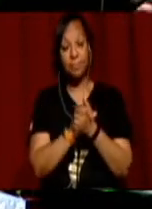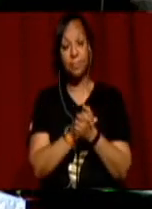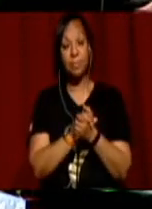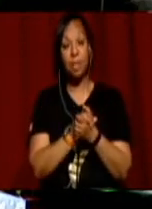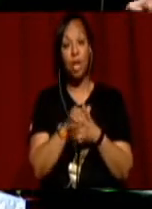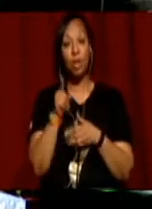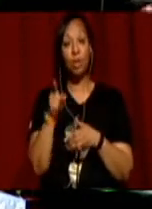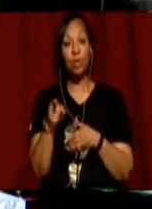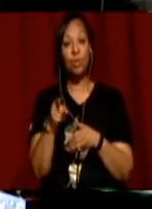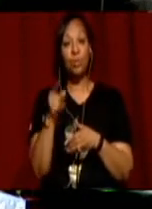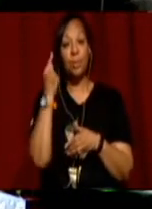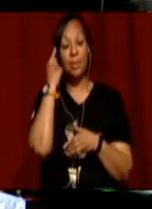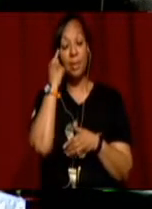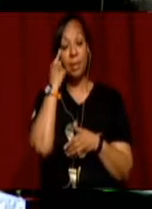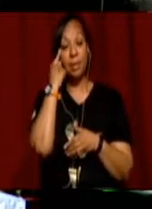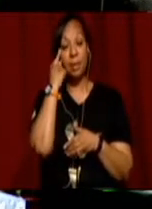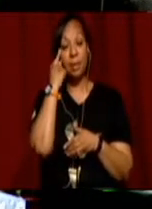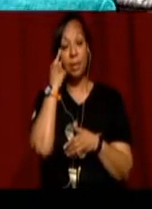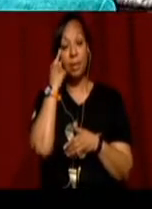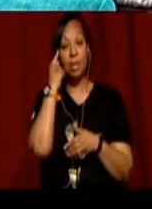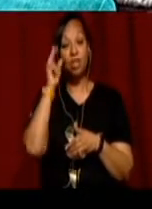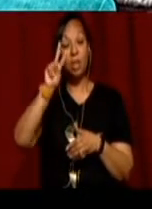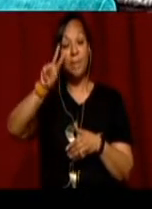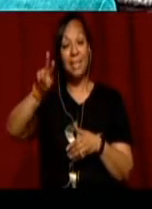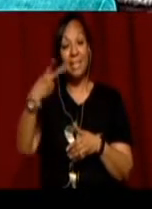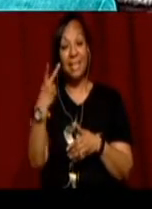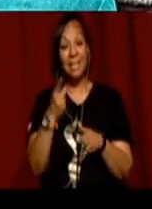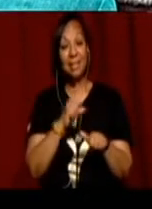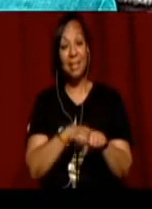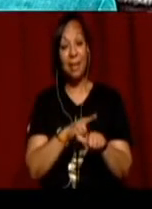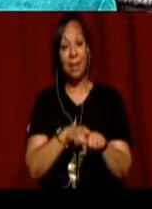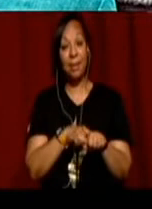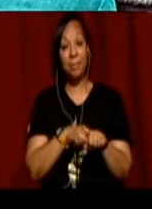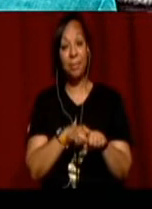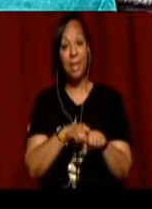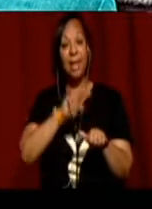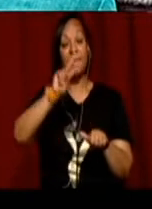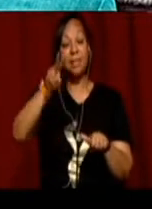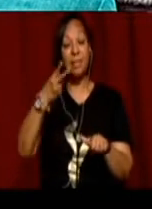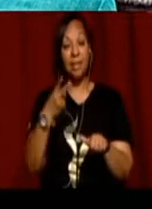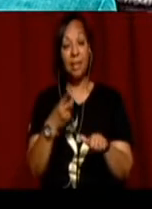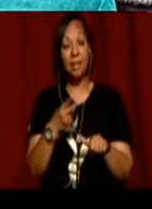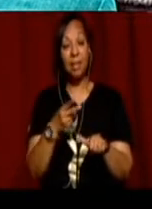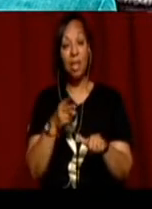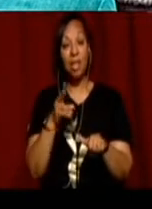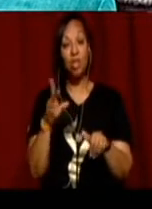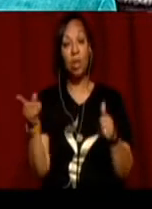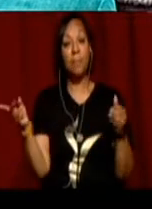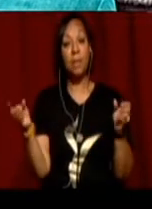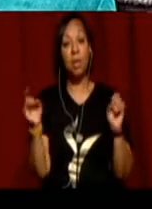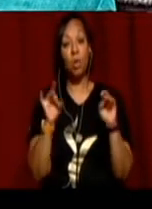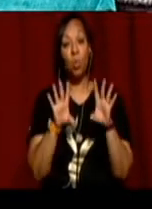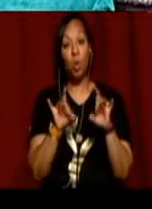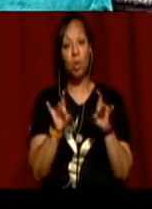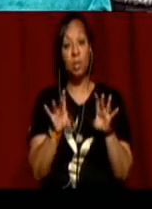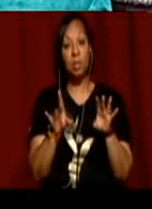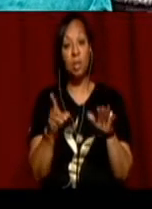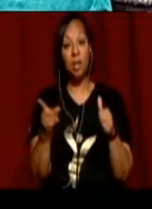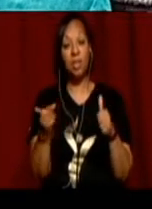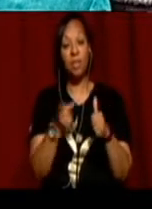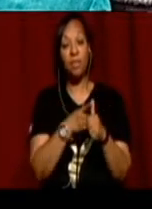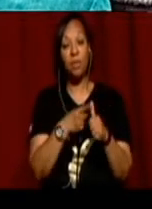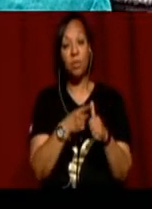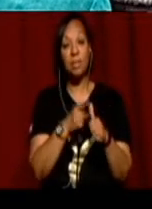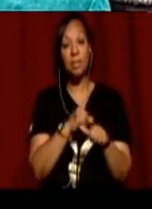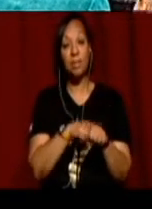do you guys think that there's going to be a second wave? And do you think that the second wave, no doubt, is going to be worse than the first? Well, to your